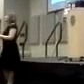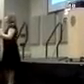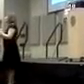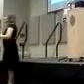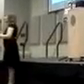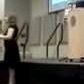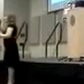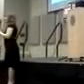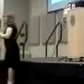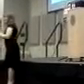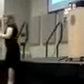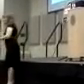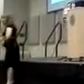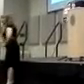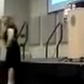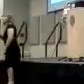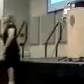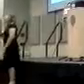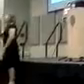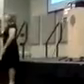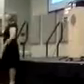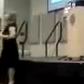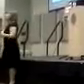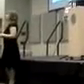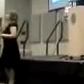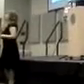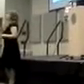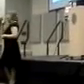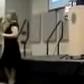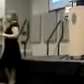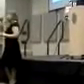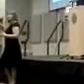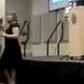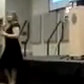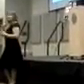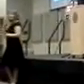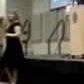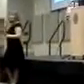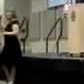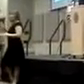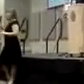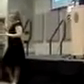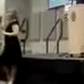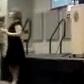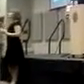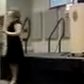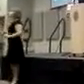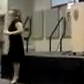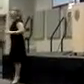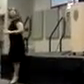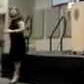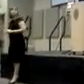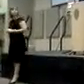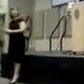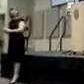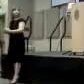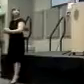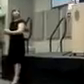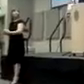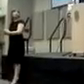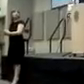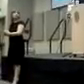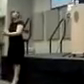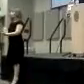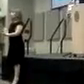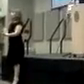wants to do. No, Rosie. I think we already did want to go, Rosie, didn't we? Thank you, Chris. I'll